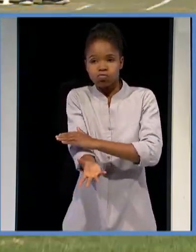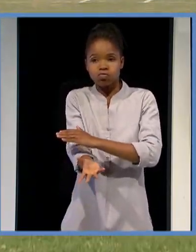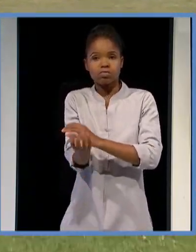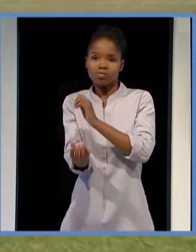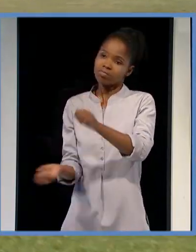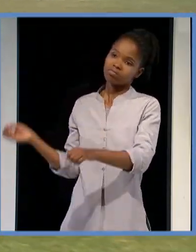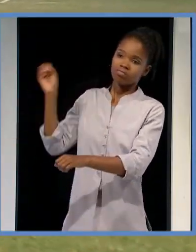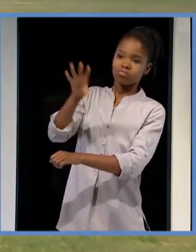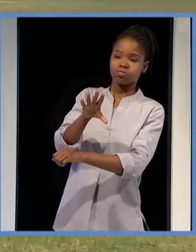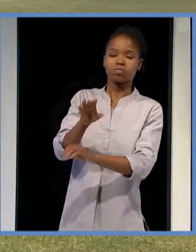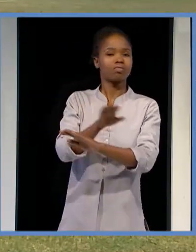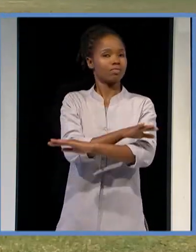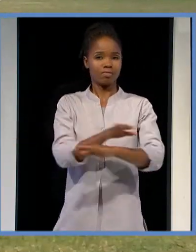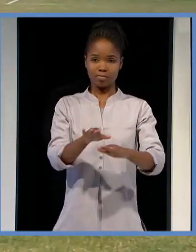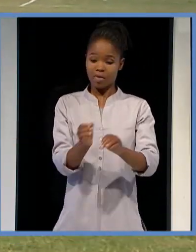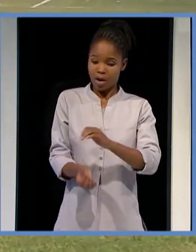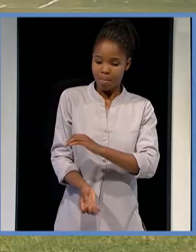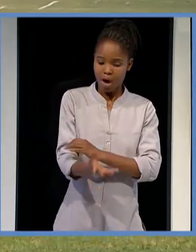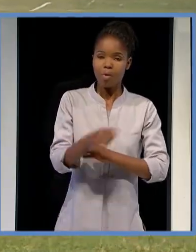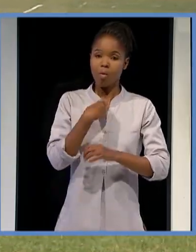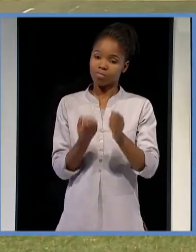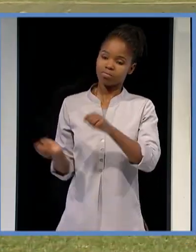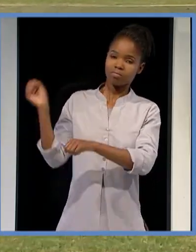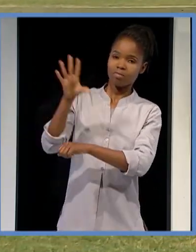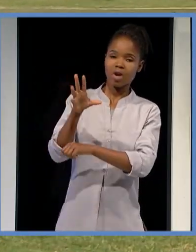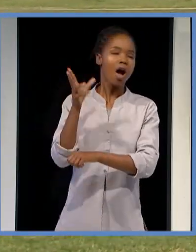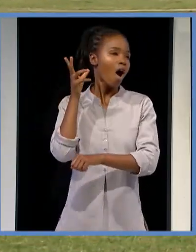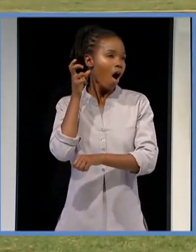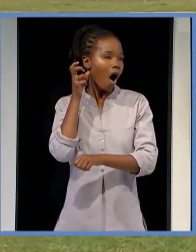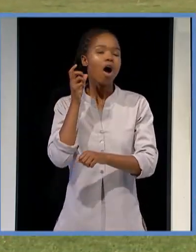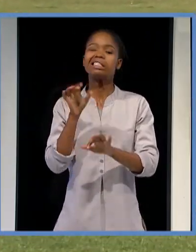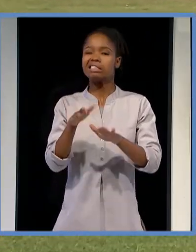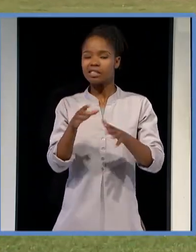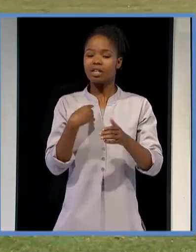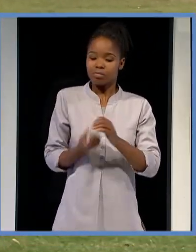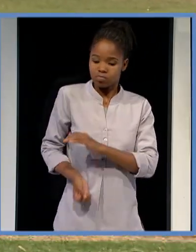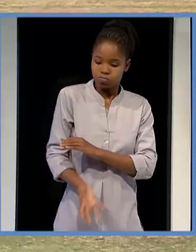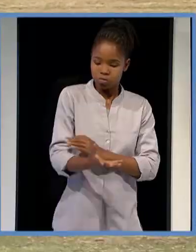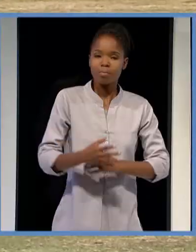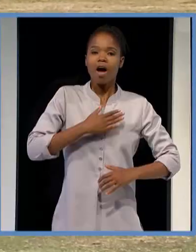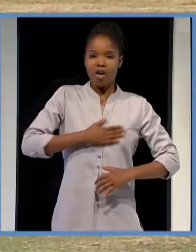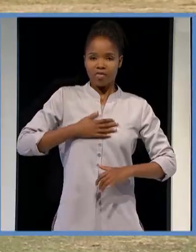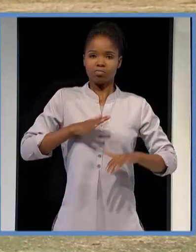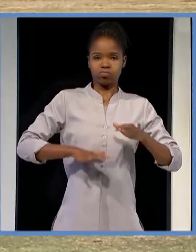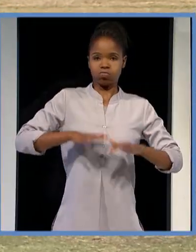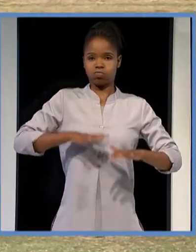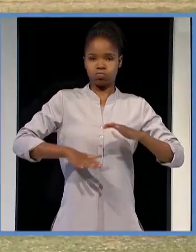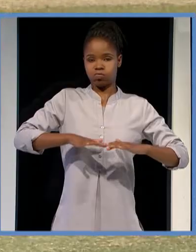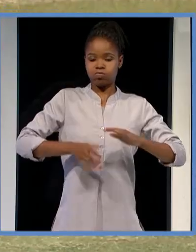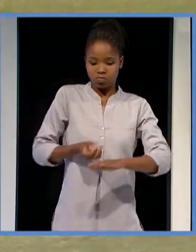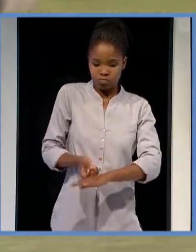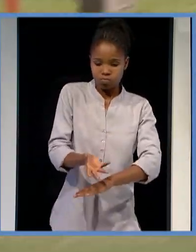obviously with the ball traveling over arm, it's a lot harder to hear. Just because the vibration is a lot closer to the ground, they can hear it a lot